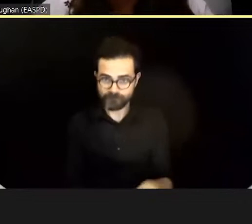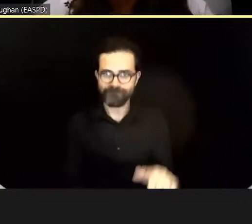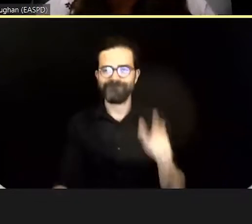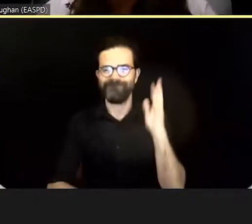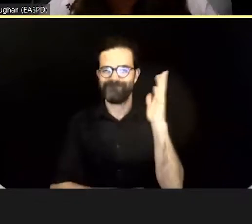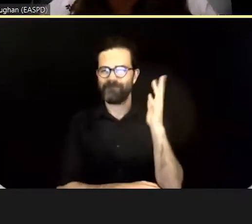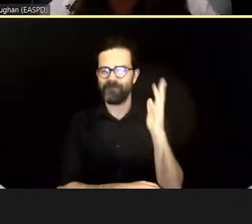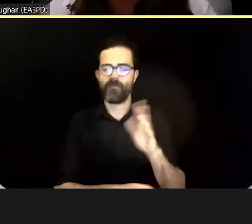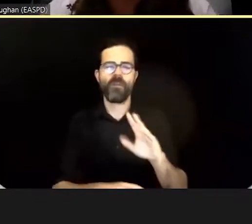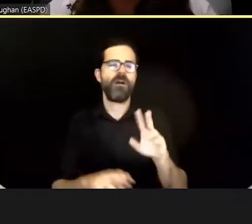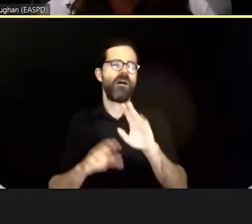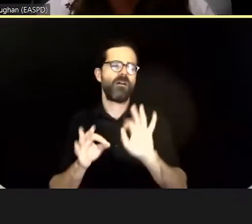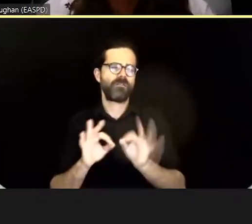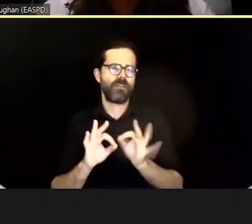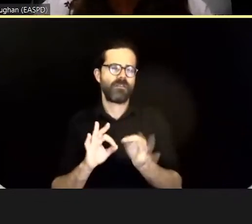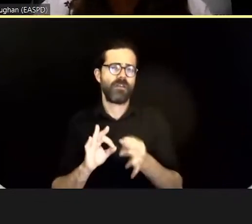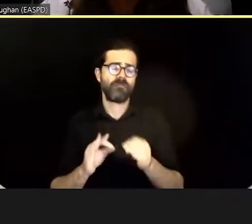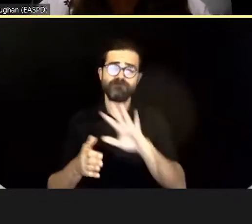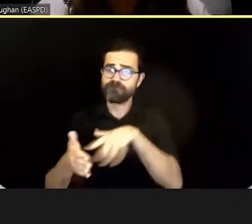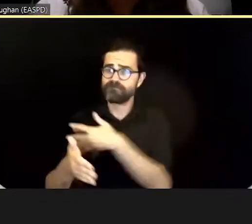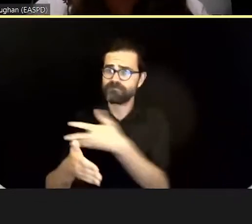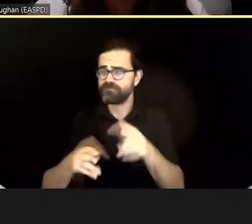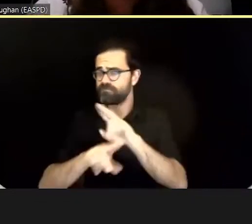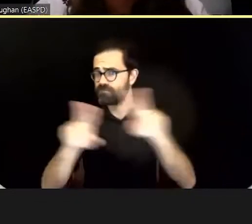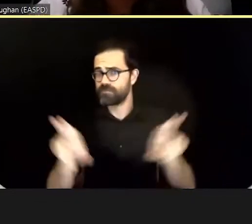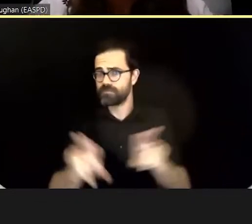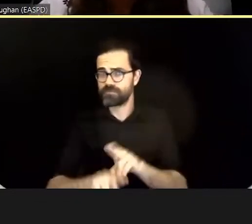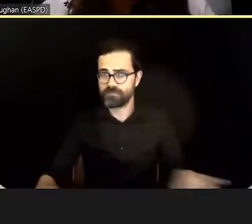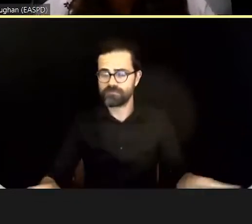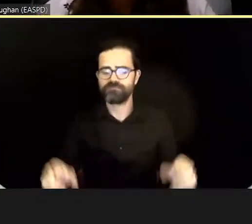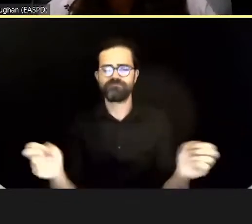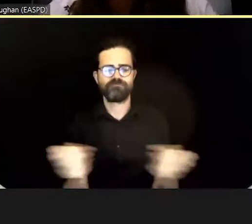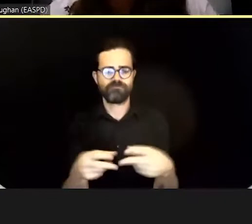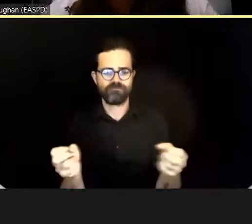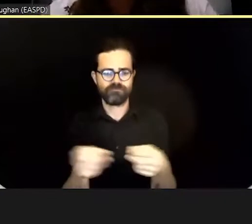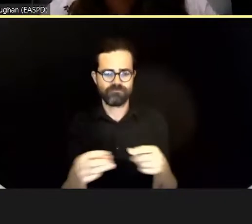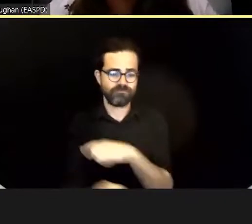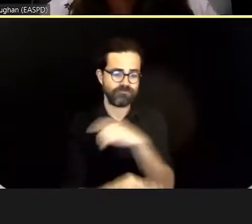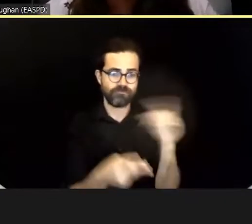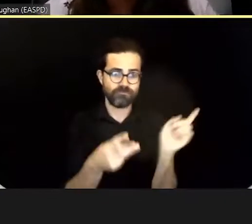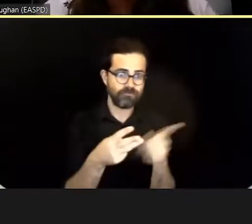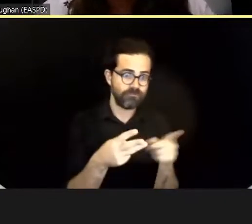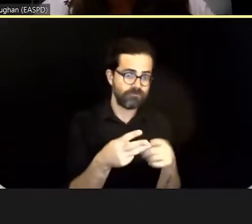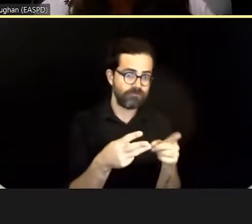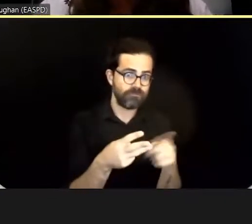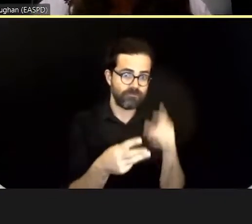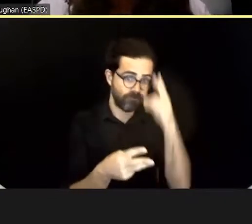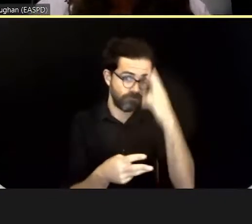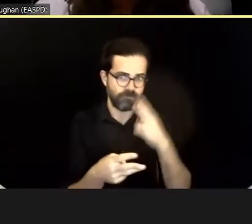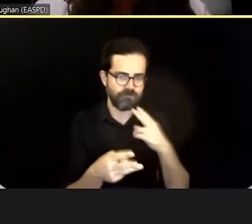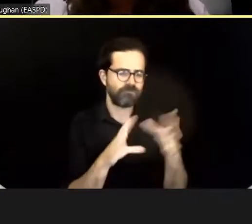and captioning, and the instructions on how to access both of those are displayed in the chat. So let's get